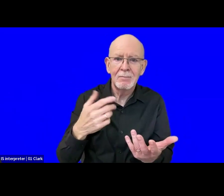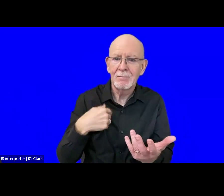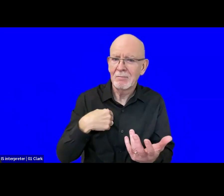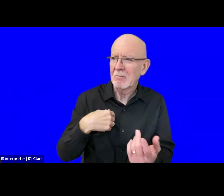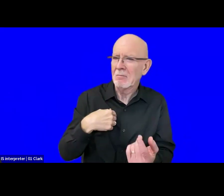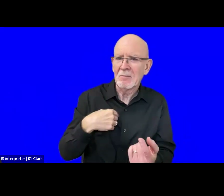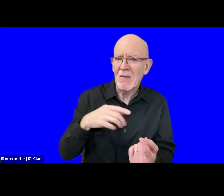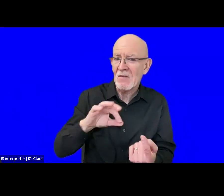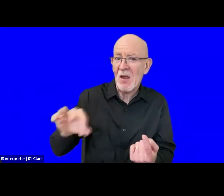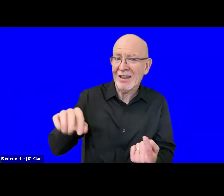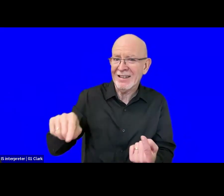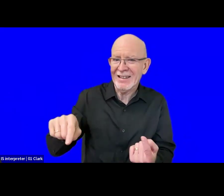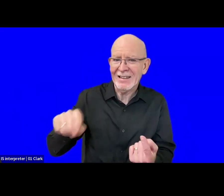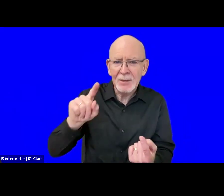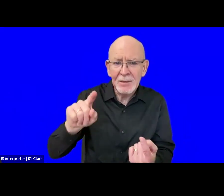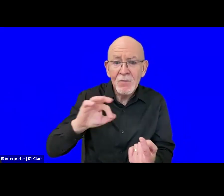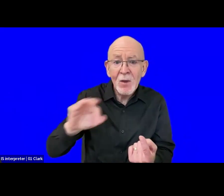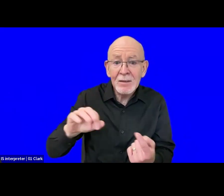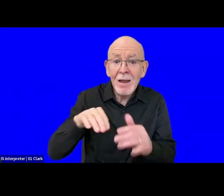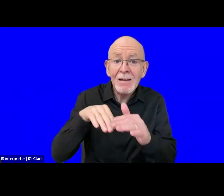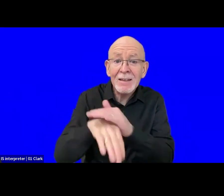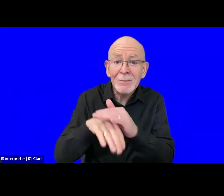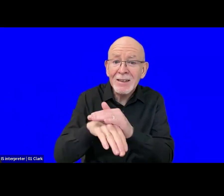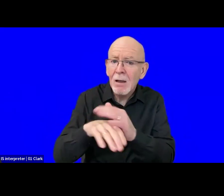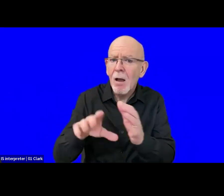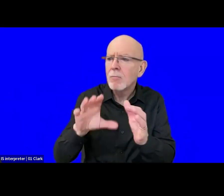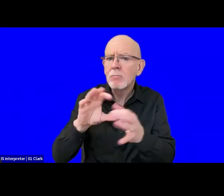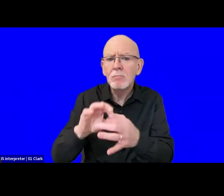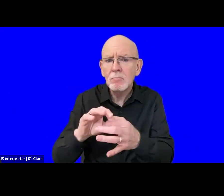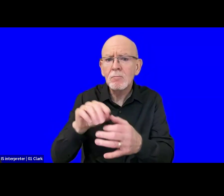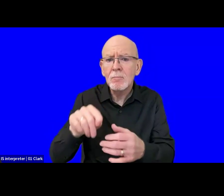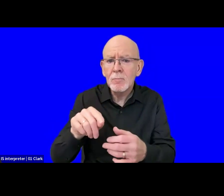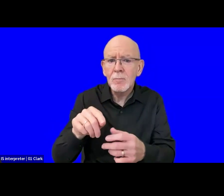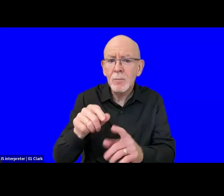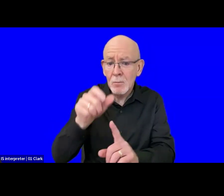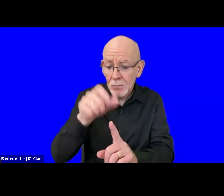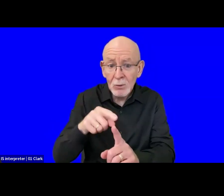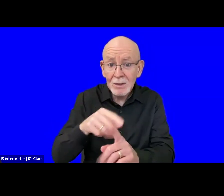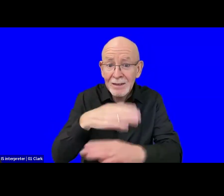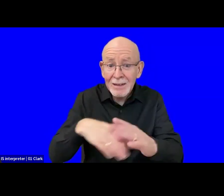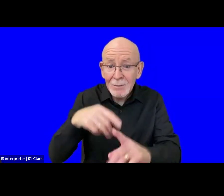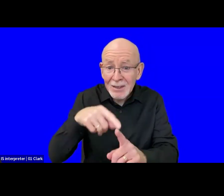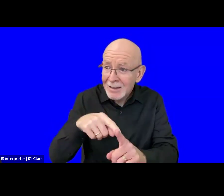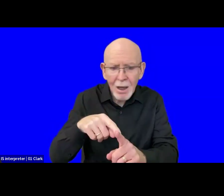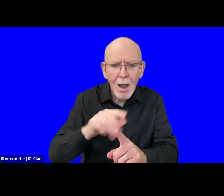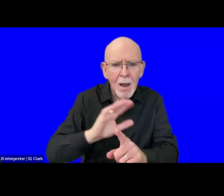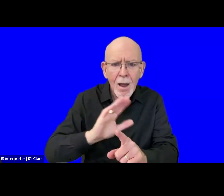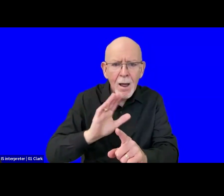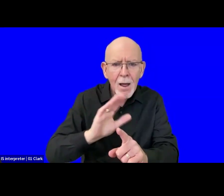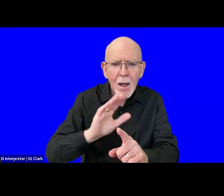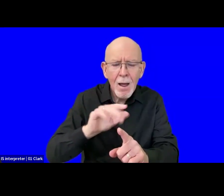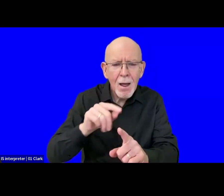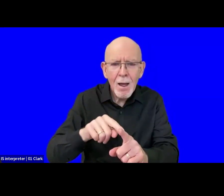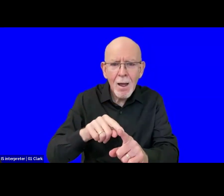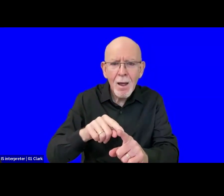disability was struggling for improving the accessibility, but when the number of older population starting to grow